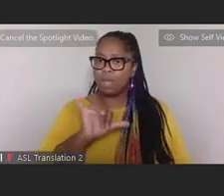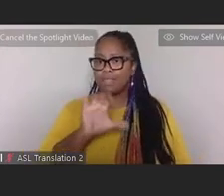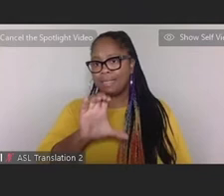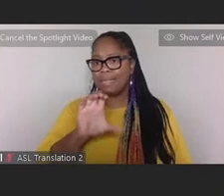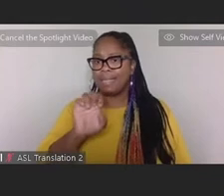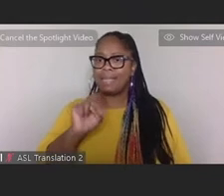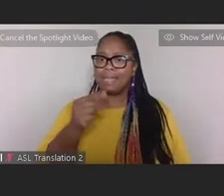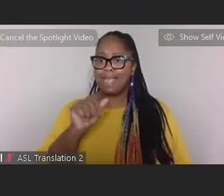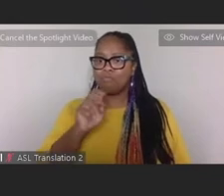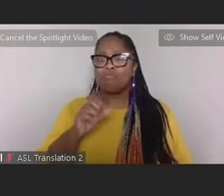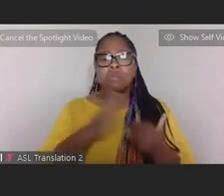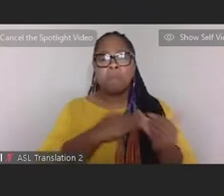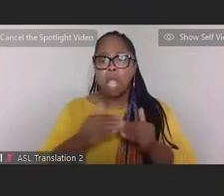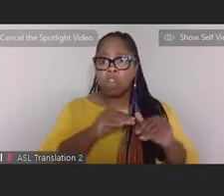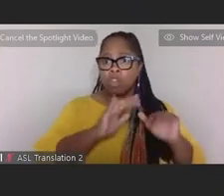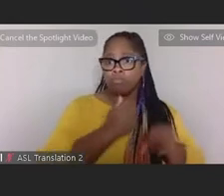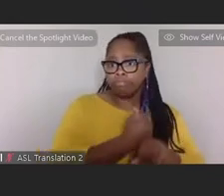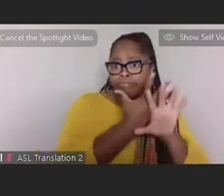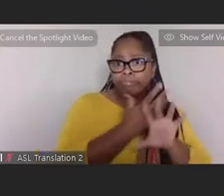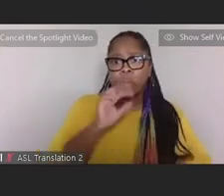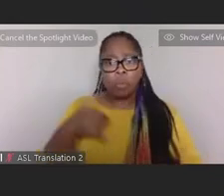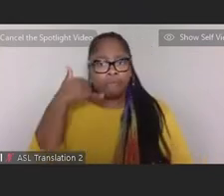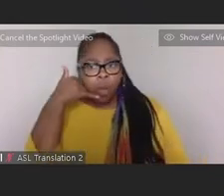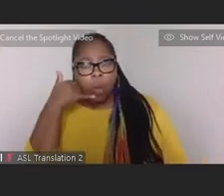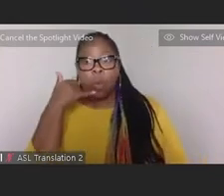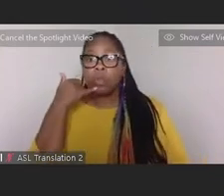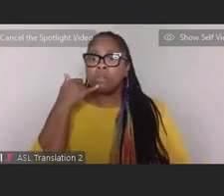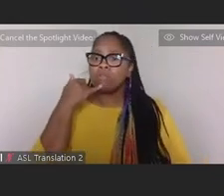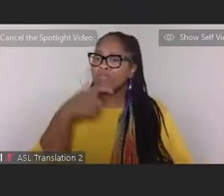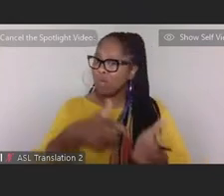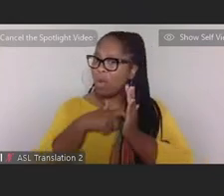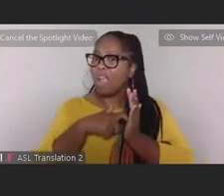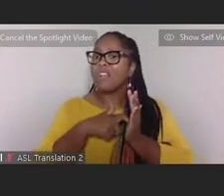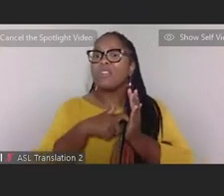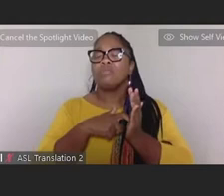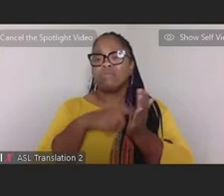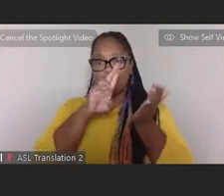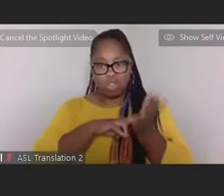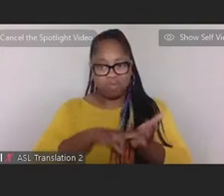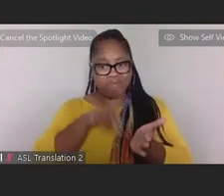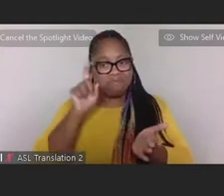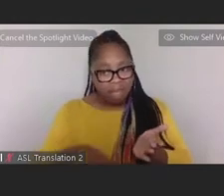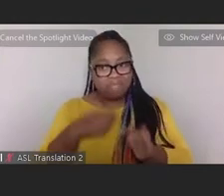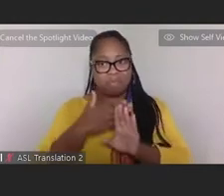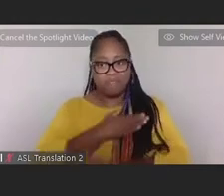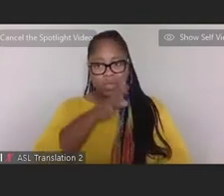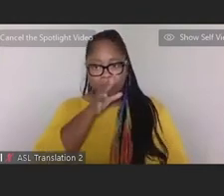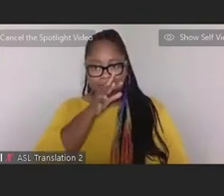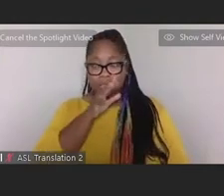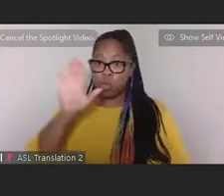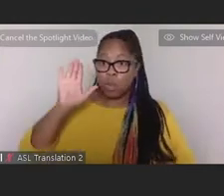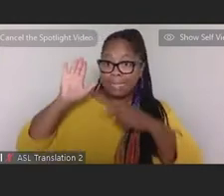online or by phone, you must register if you want to speak. Please also note that your testimony will be